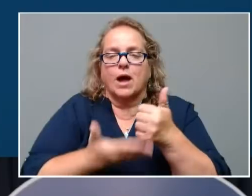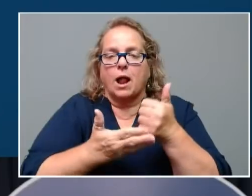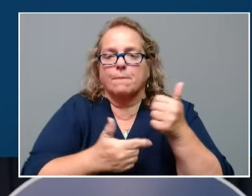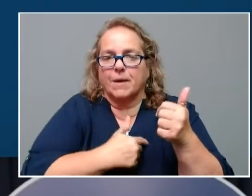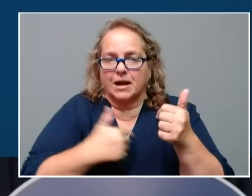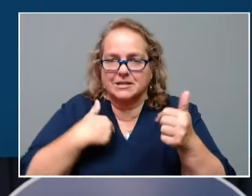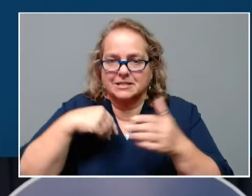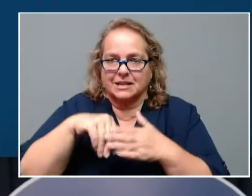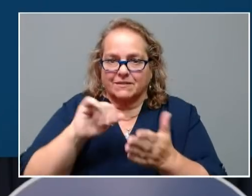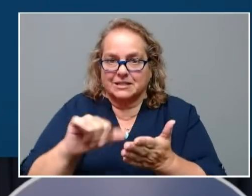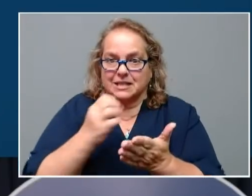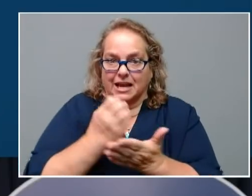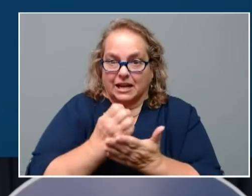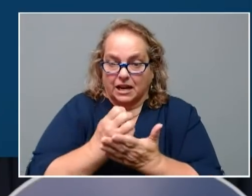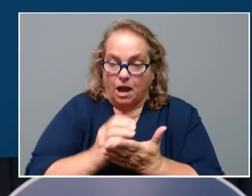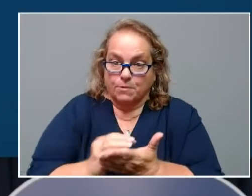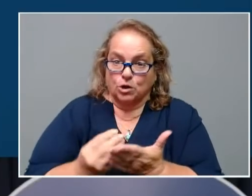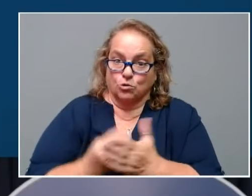economic resurgence.